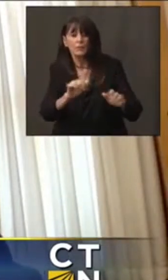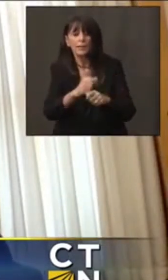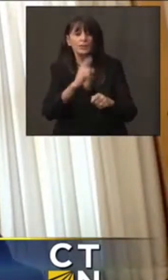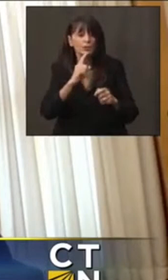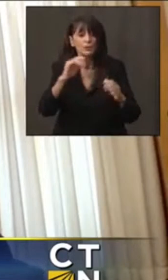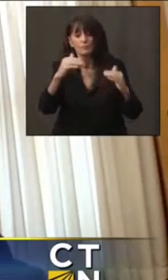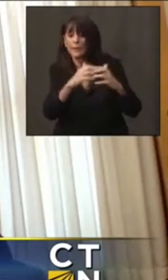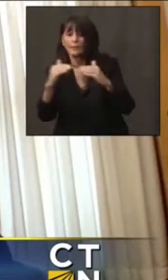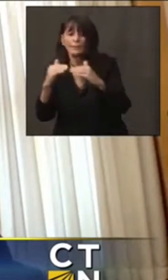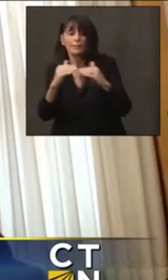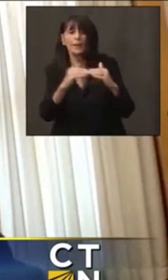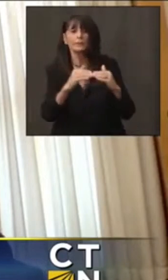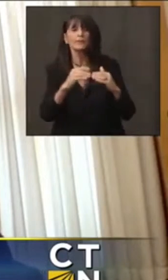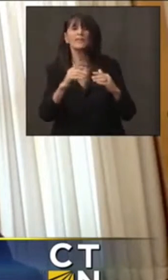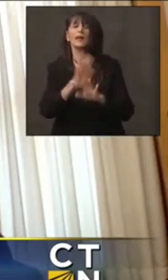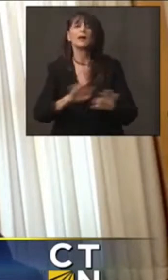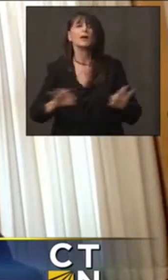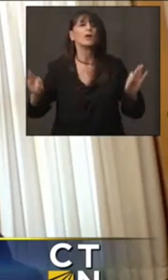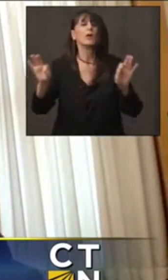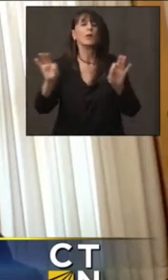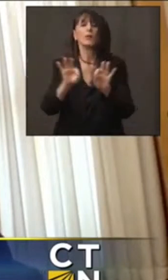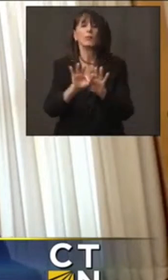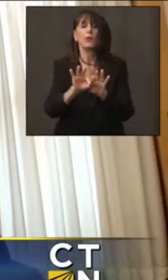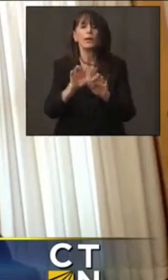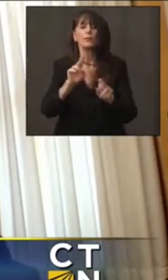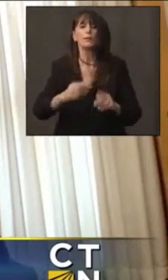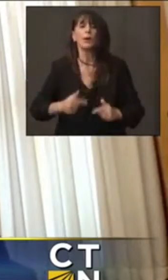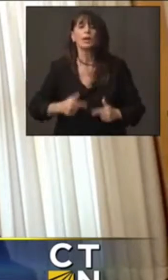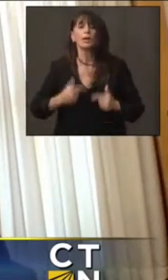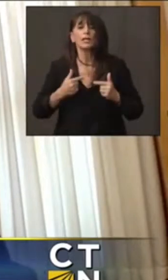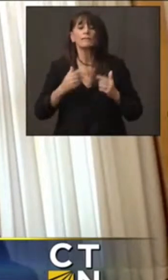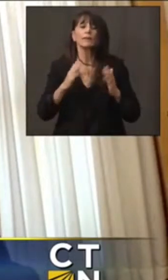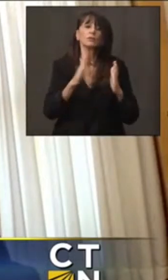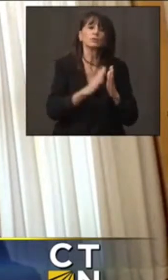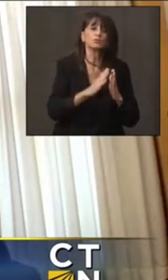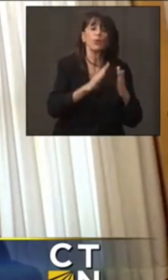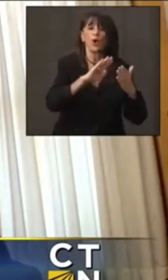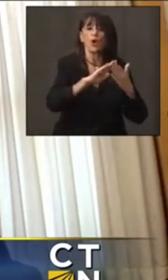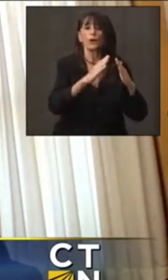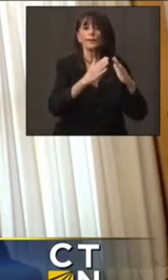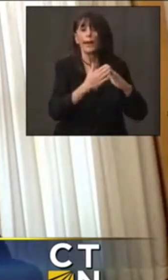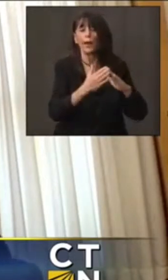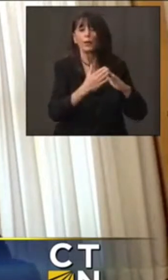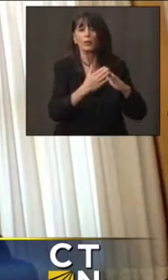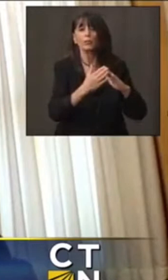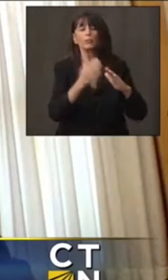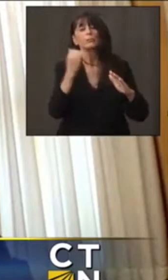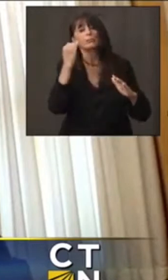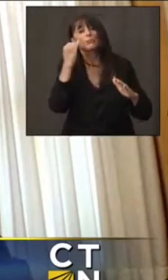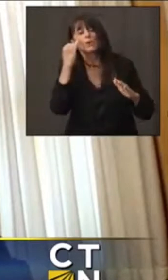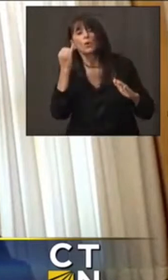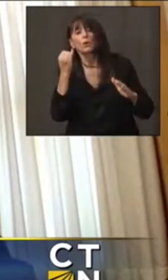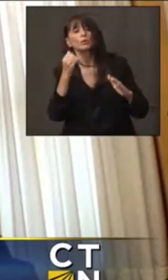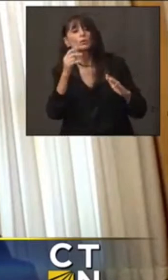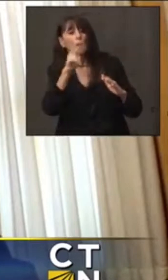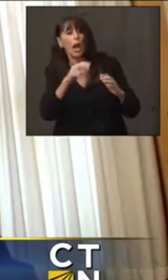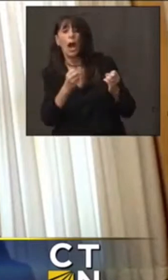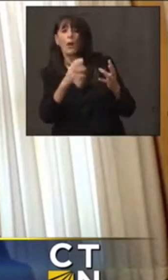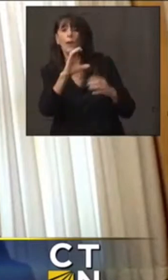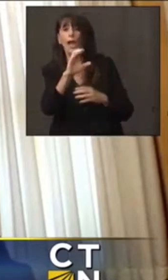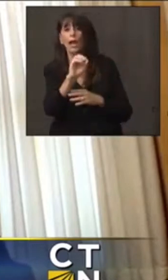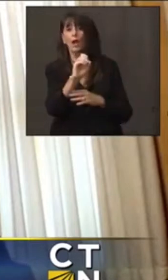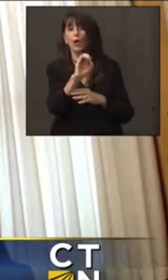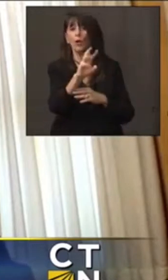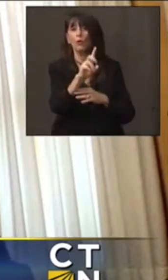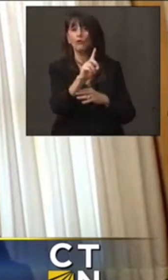And it's important for people, particularly who are in small towns or medium-sized towns, where, if we were just looking at the number of cases, they may not